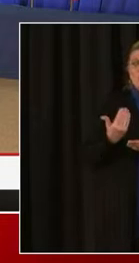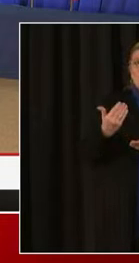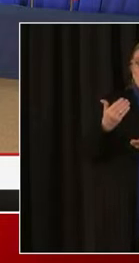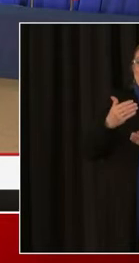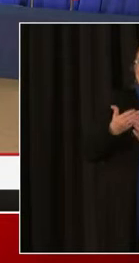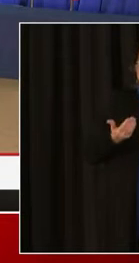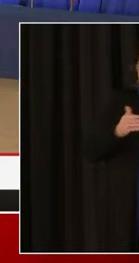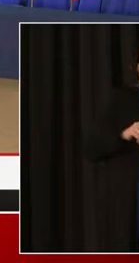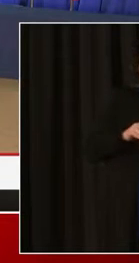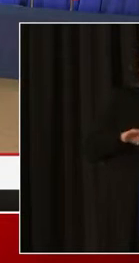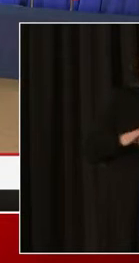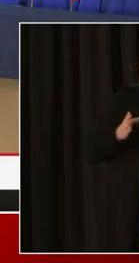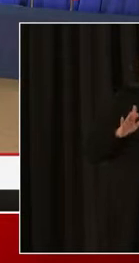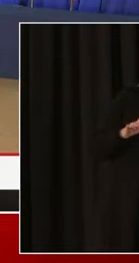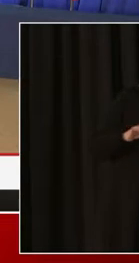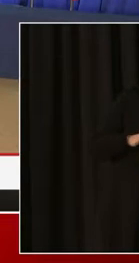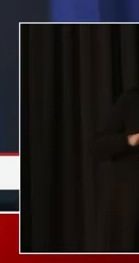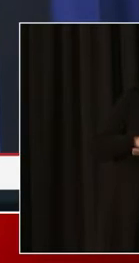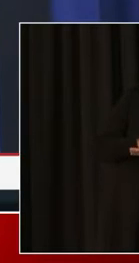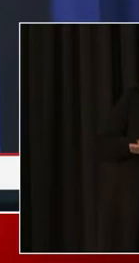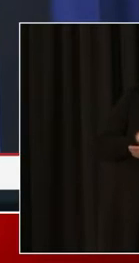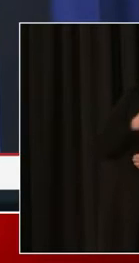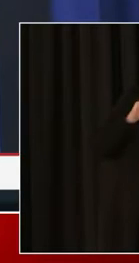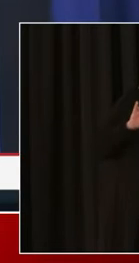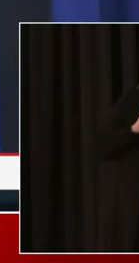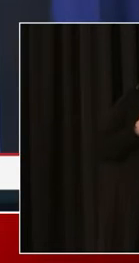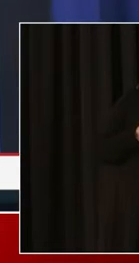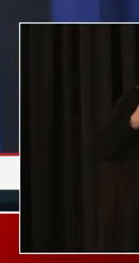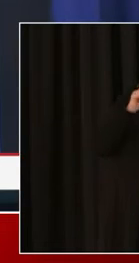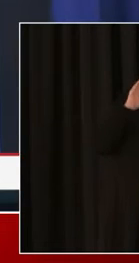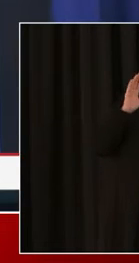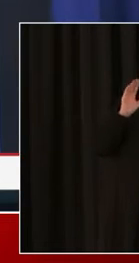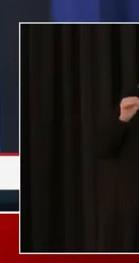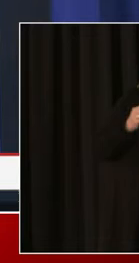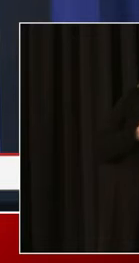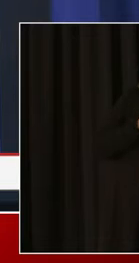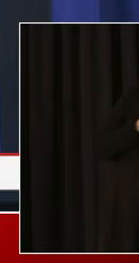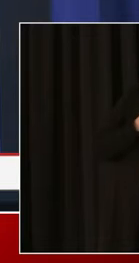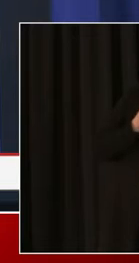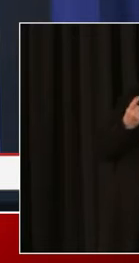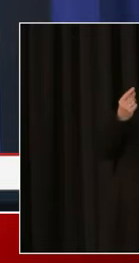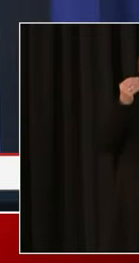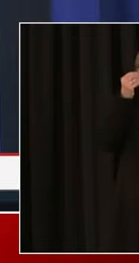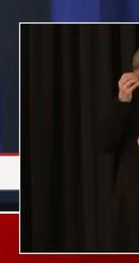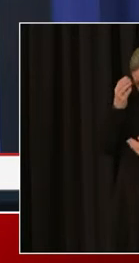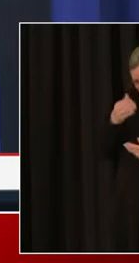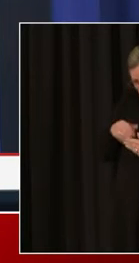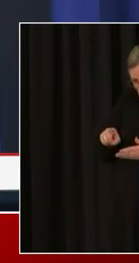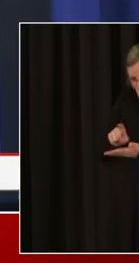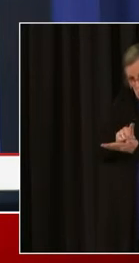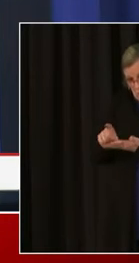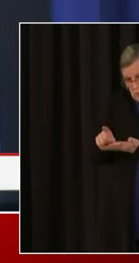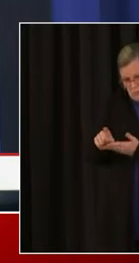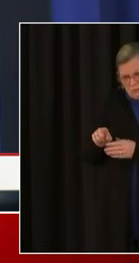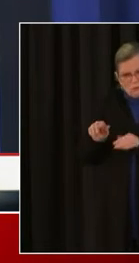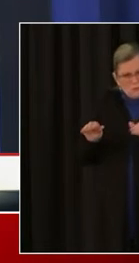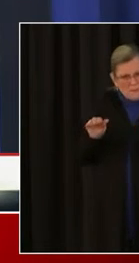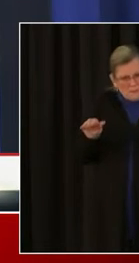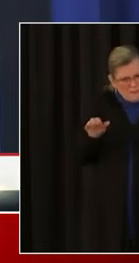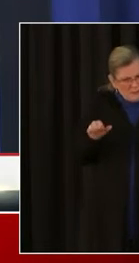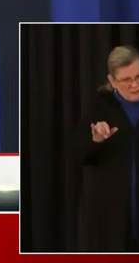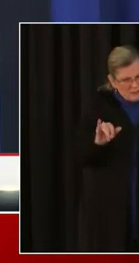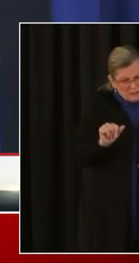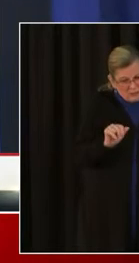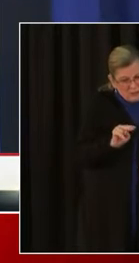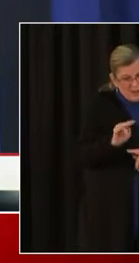Corps. And families should expect to receive that information this week and receive offers accordingly. Also a reminder that January